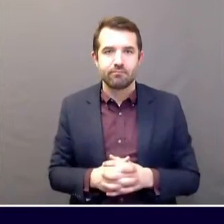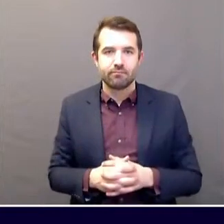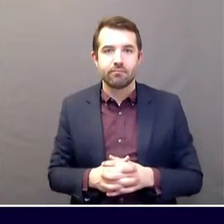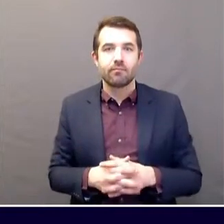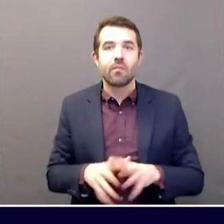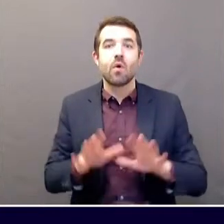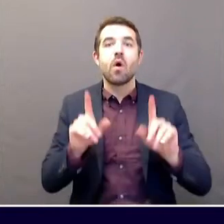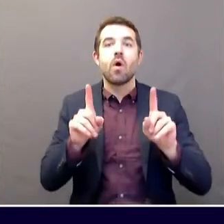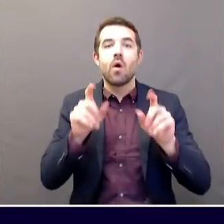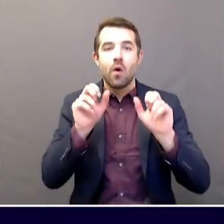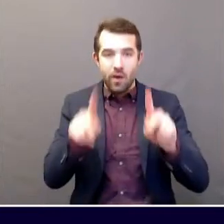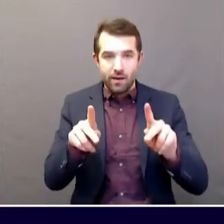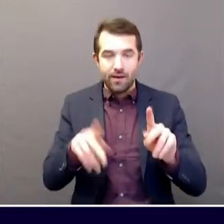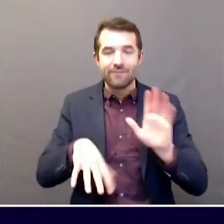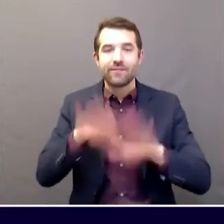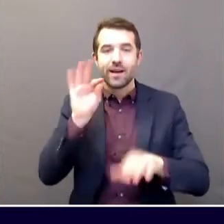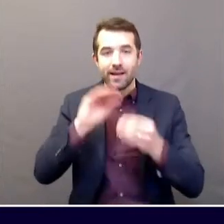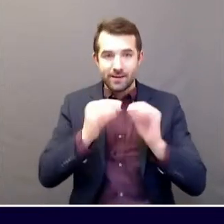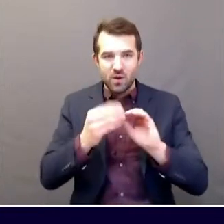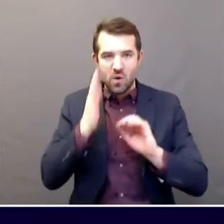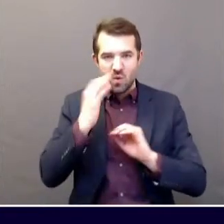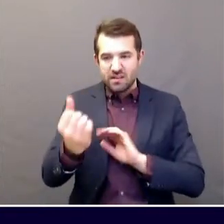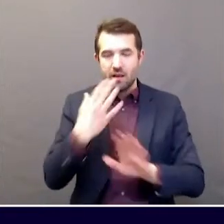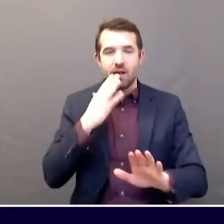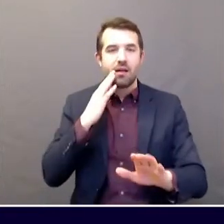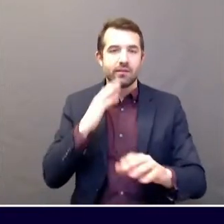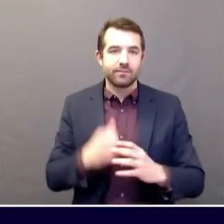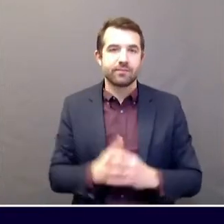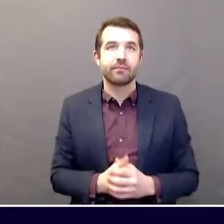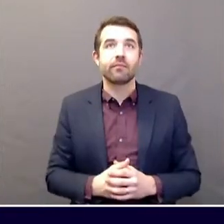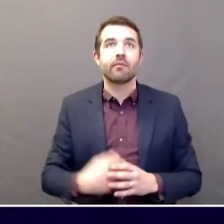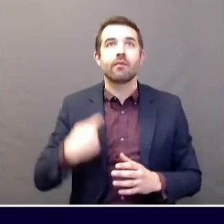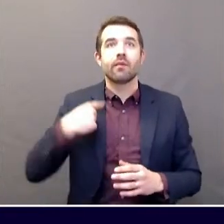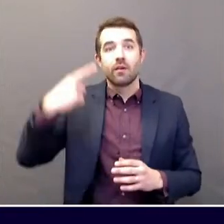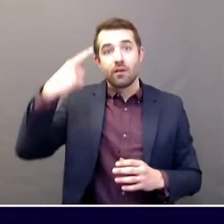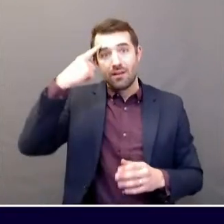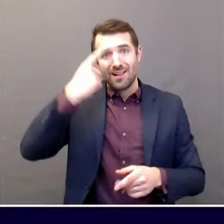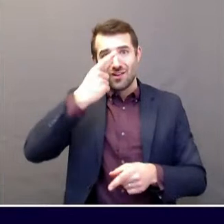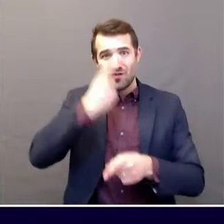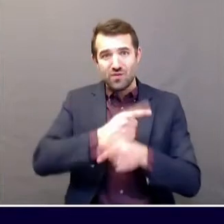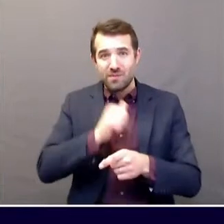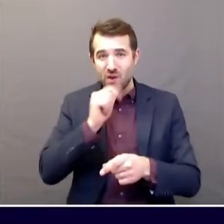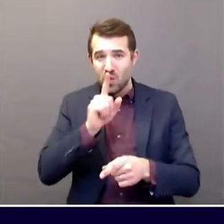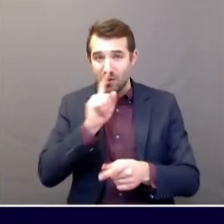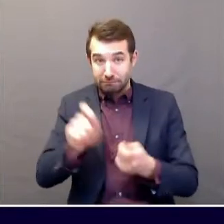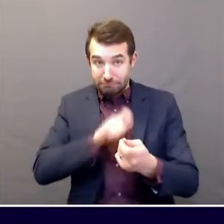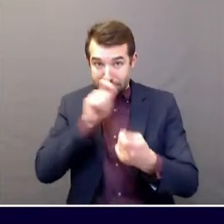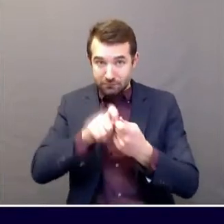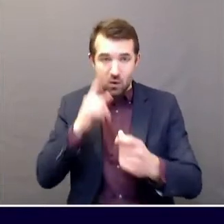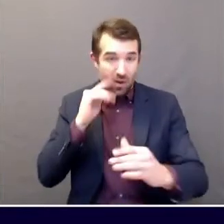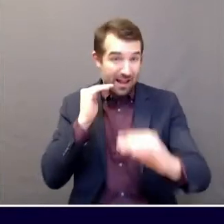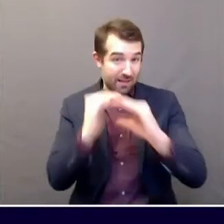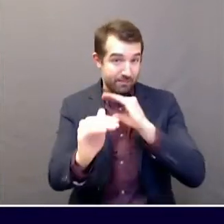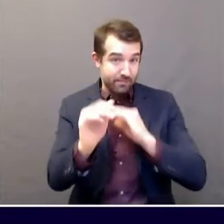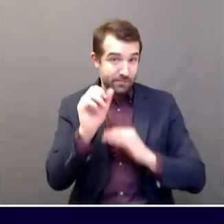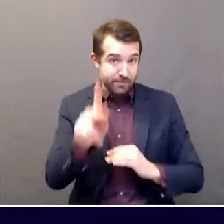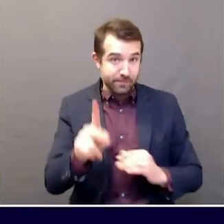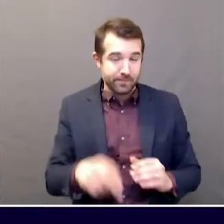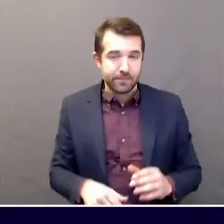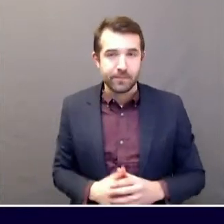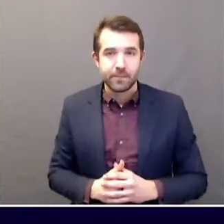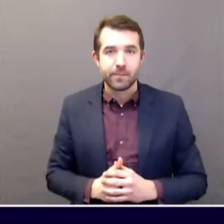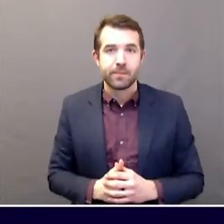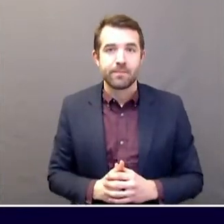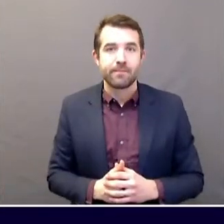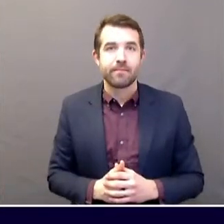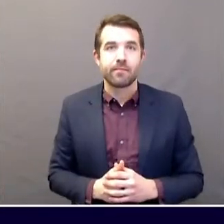we will get that number for you, Patty. I have a number in my head, but I want to make sure it's correct before, because I know I got a